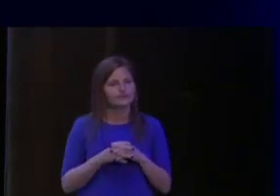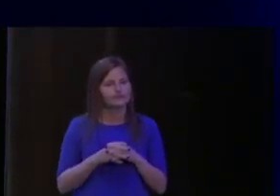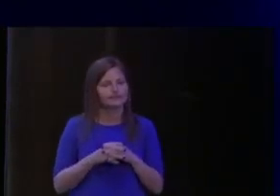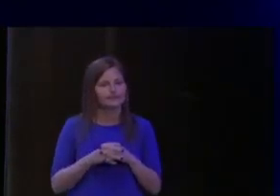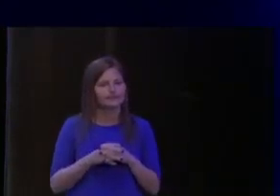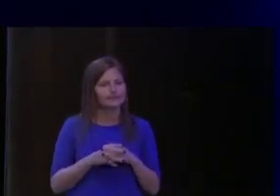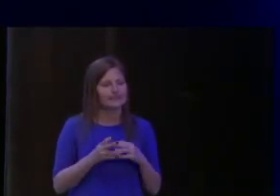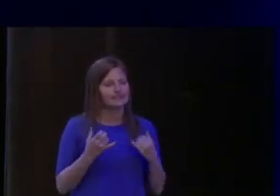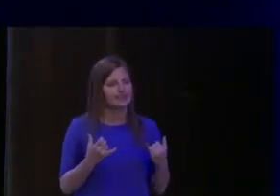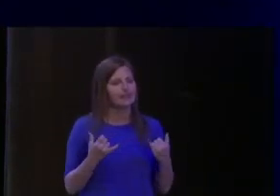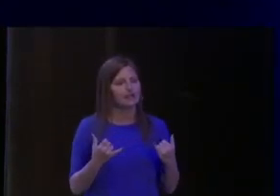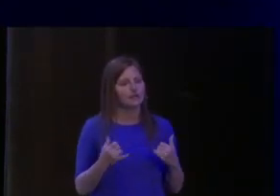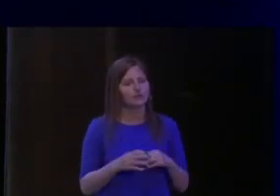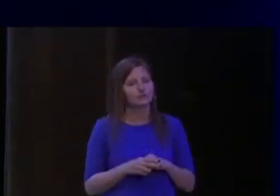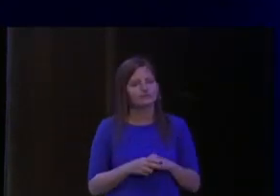Now,